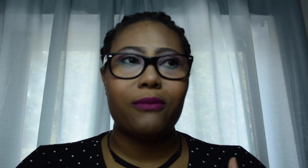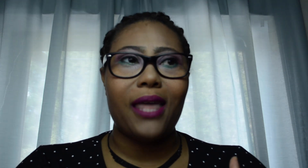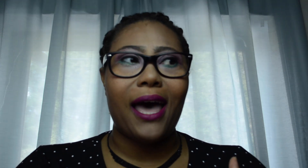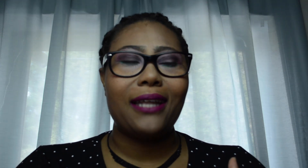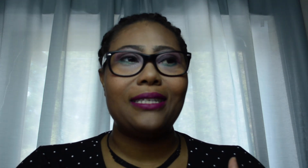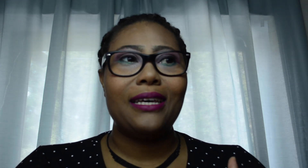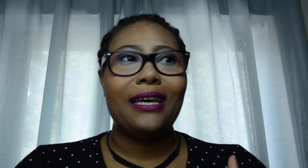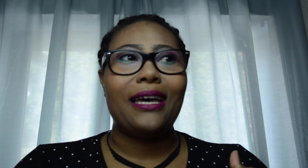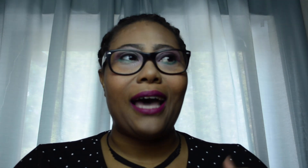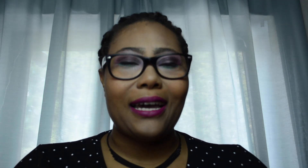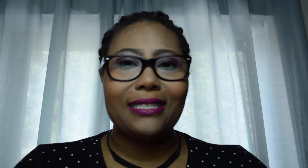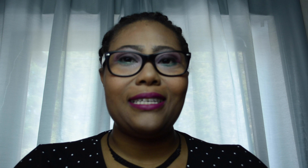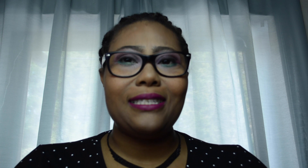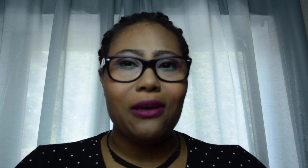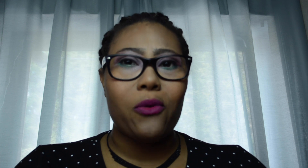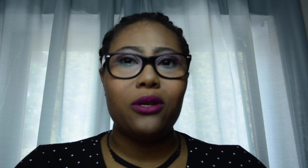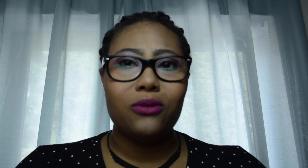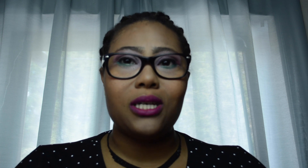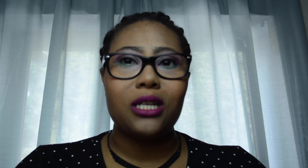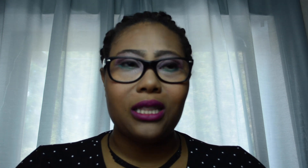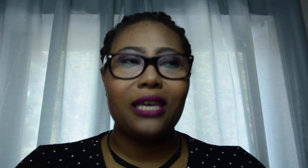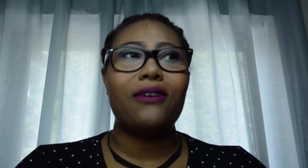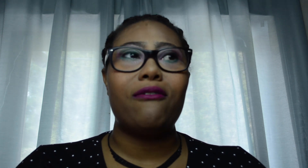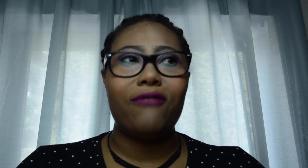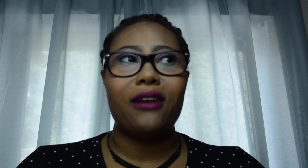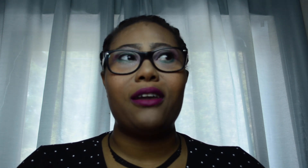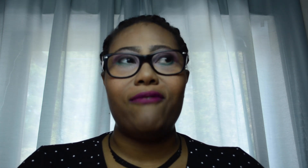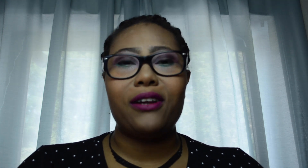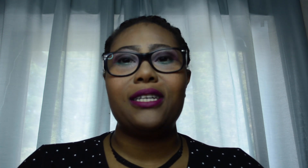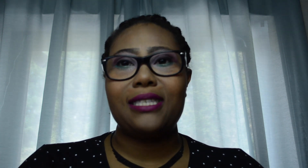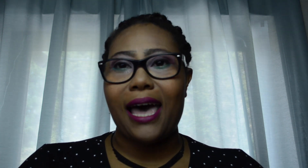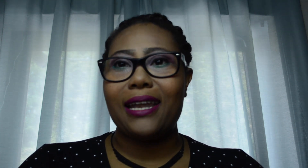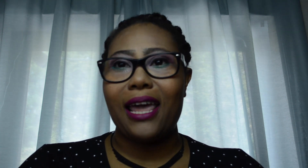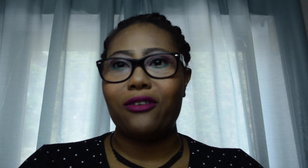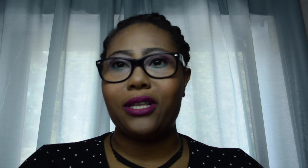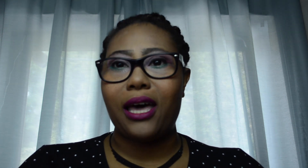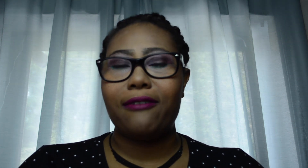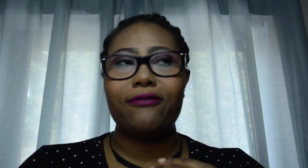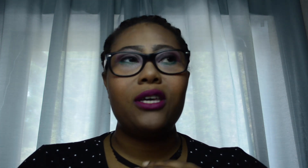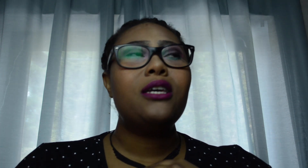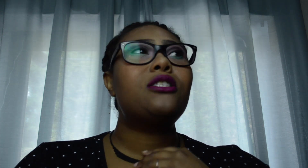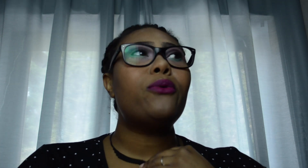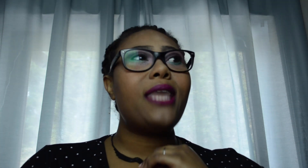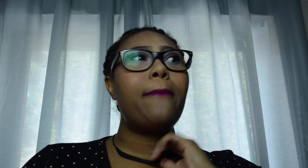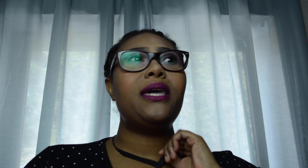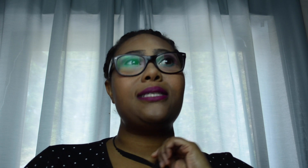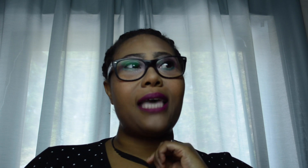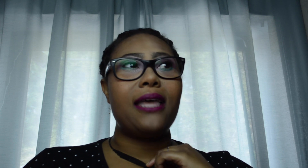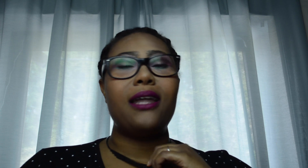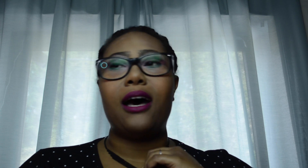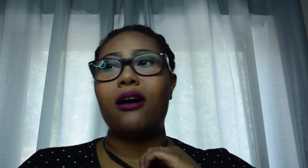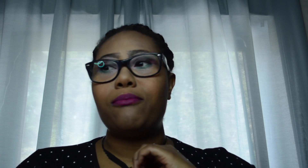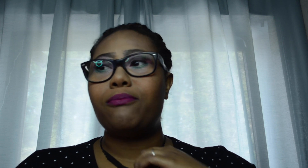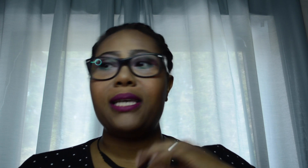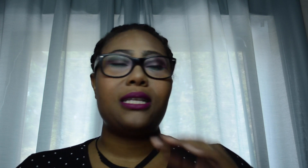off from that, I see as someone who's gonna live a very, very sad, angry life. So with that being